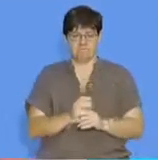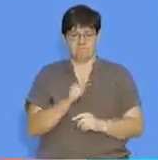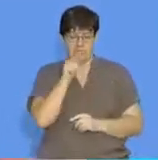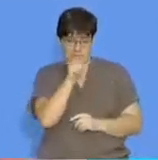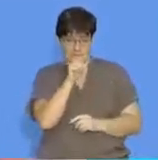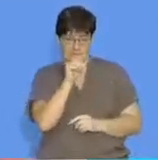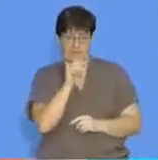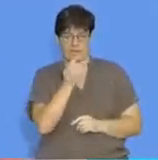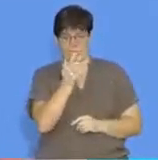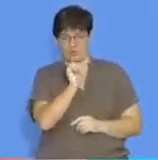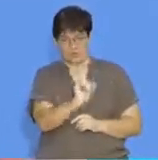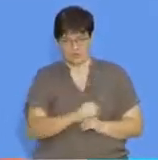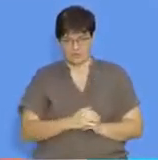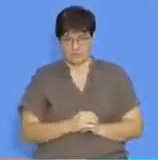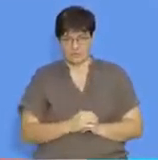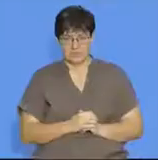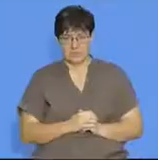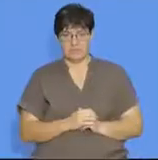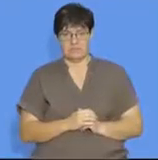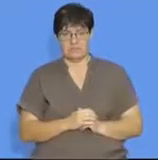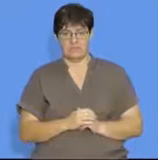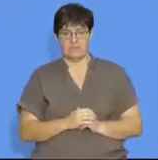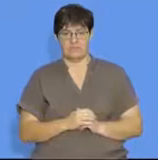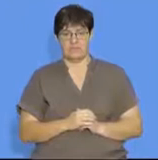a battery. Okay, let's look at that.